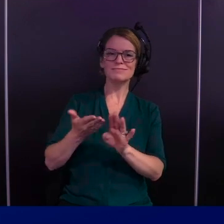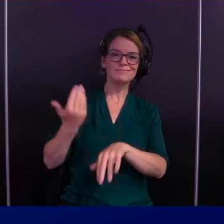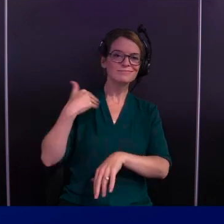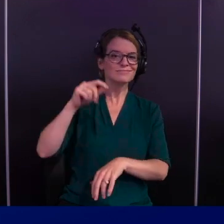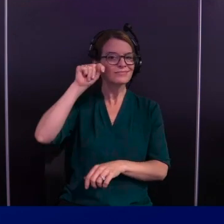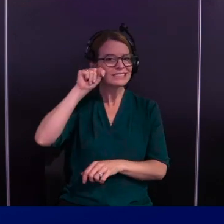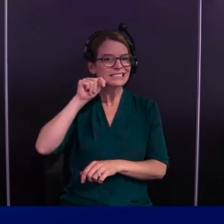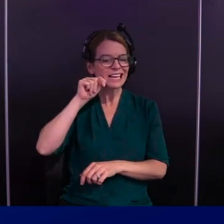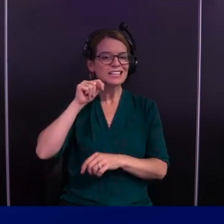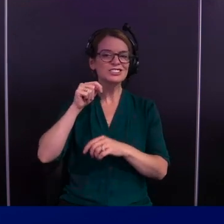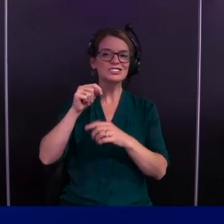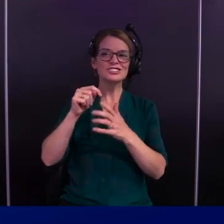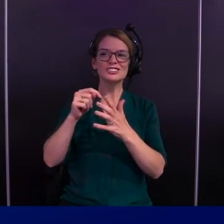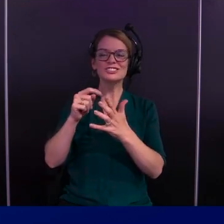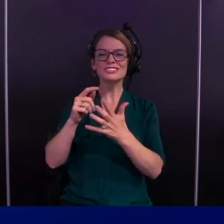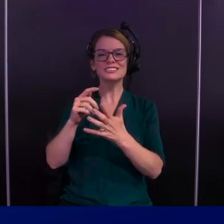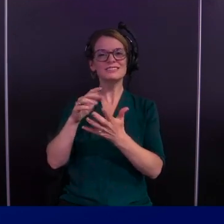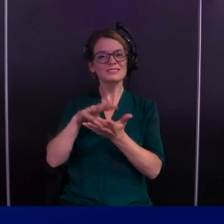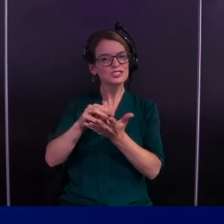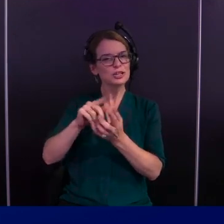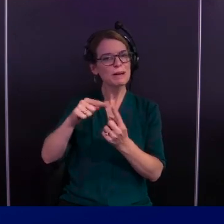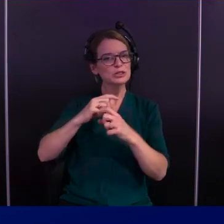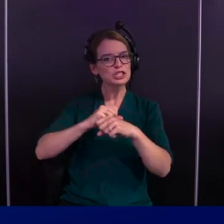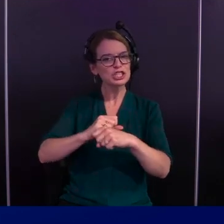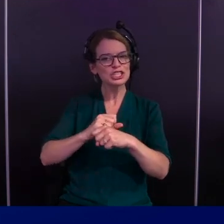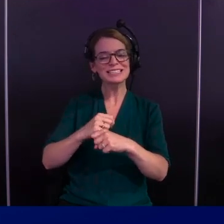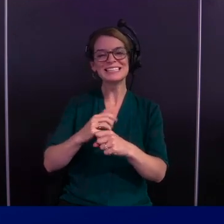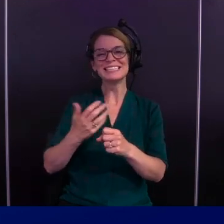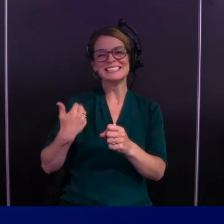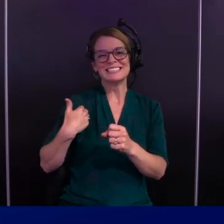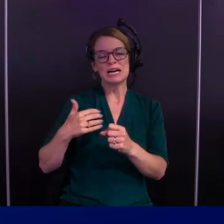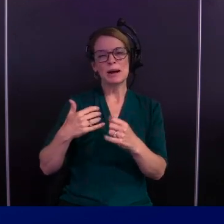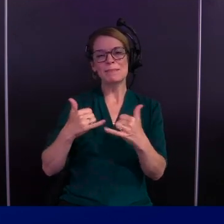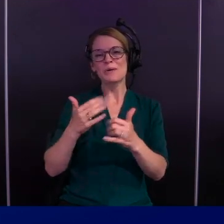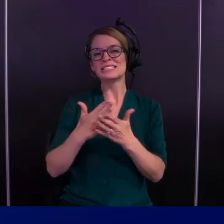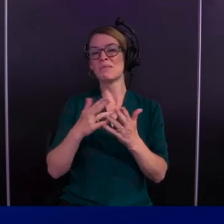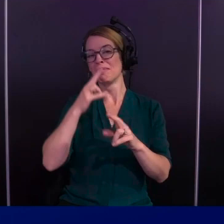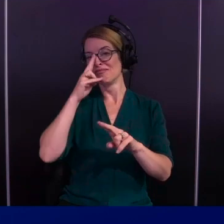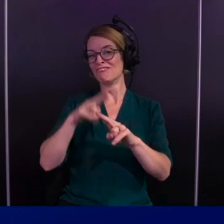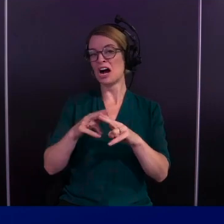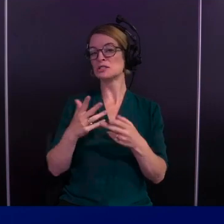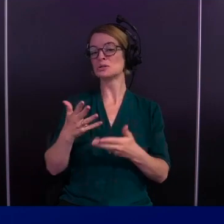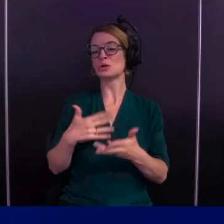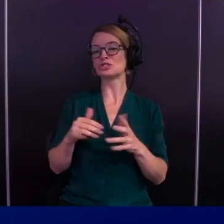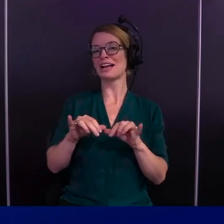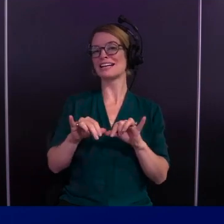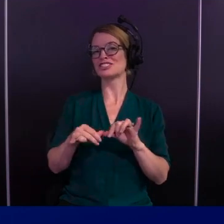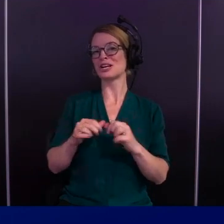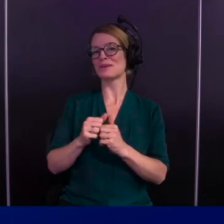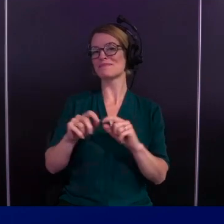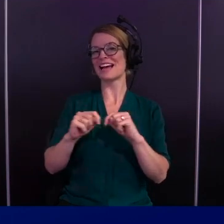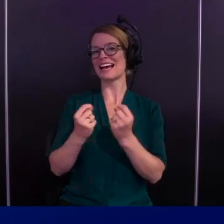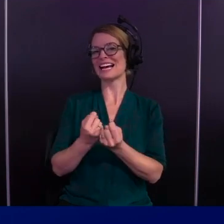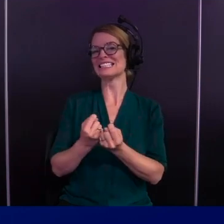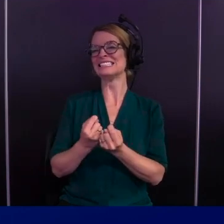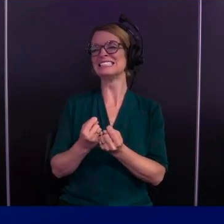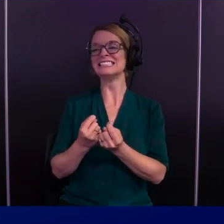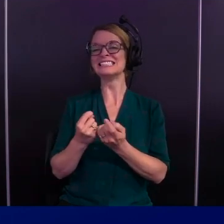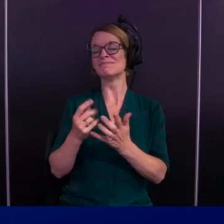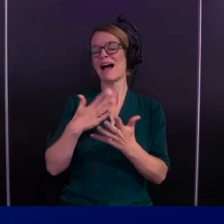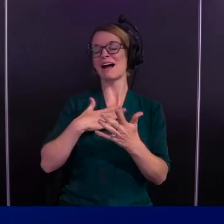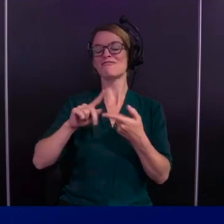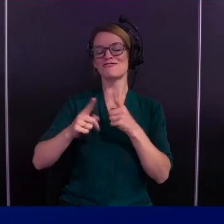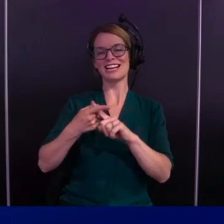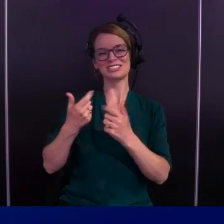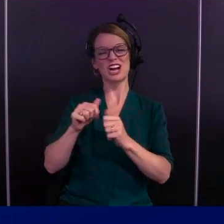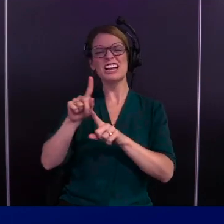fun aspects of security. I used to play around with some fun social engineering with my friends to get to know their security questions and things